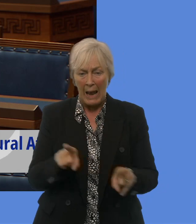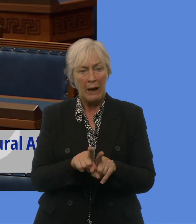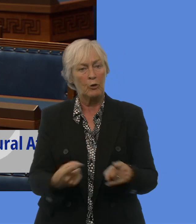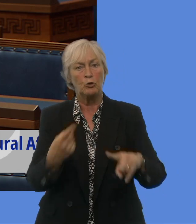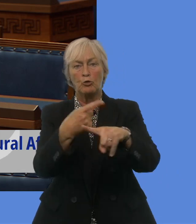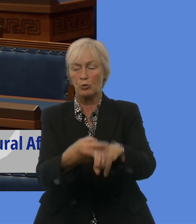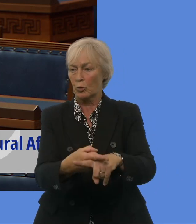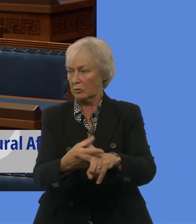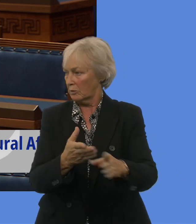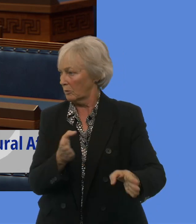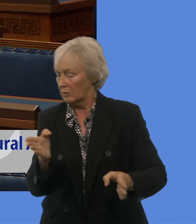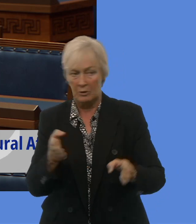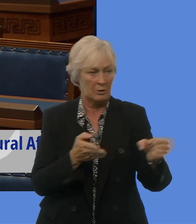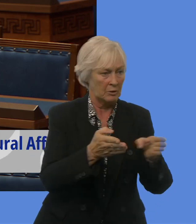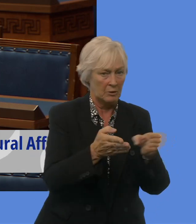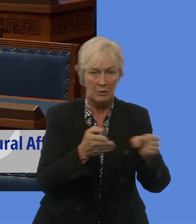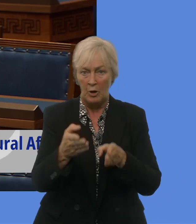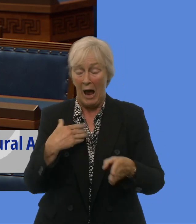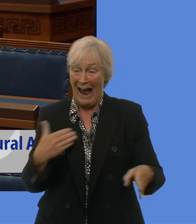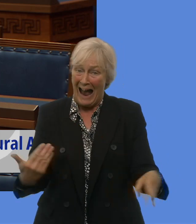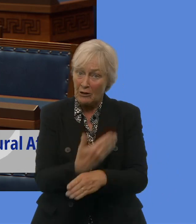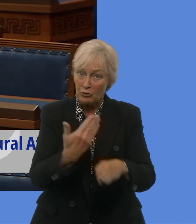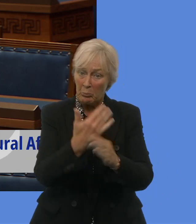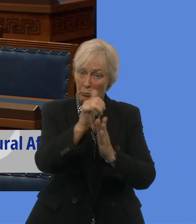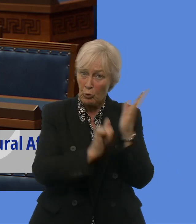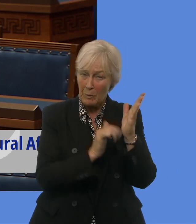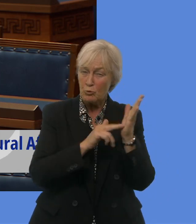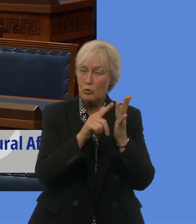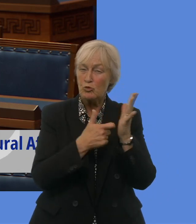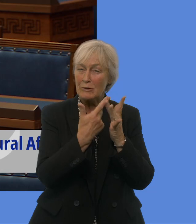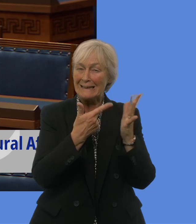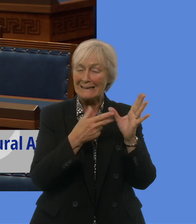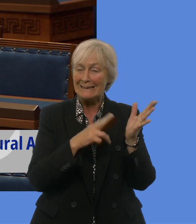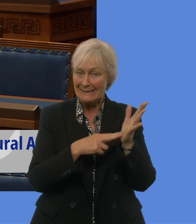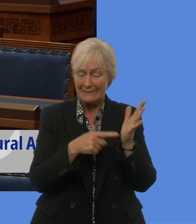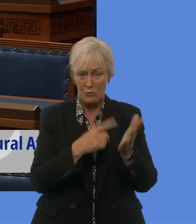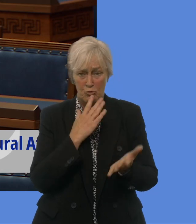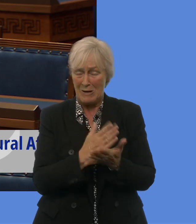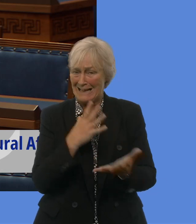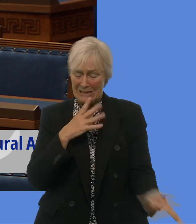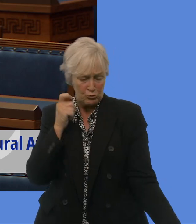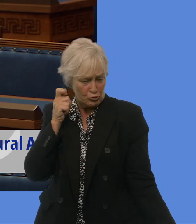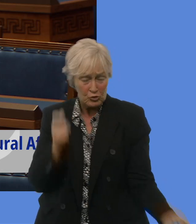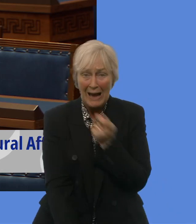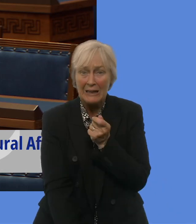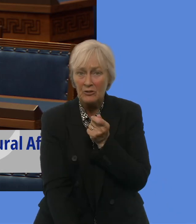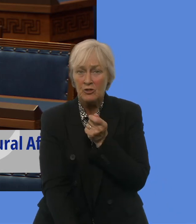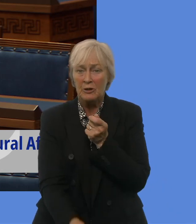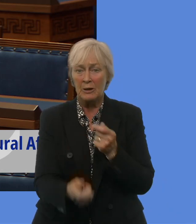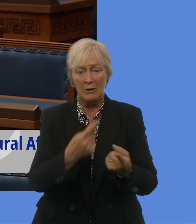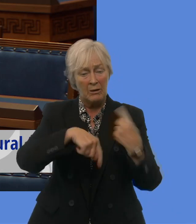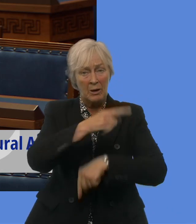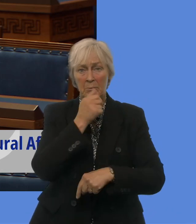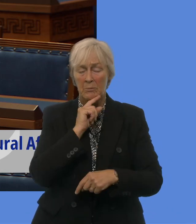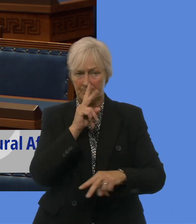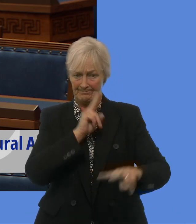Northern Ireland. The Nutrients Action Programme is very practical proposals to turn things around. People often look to